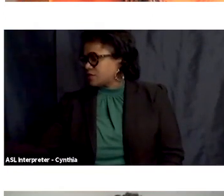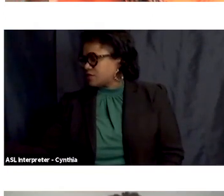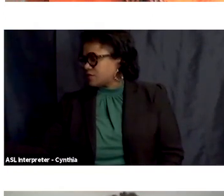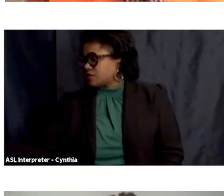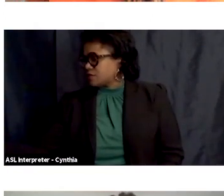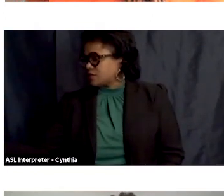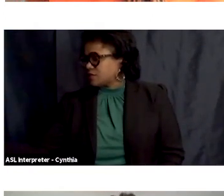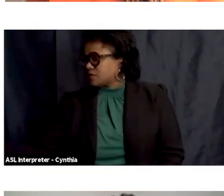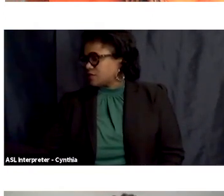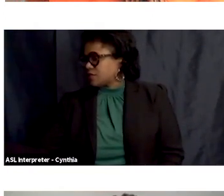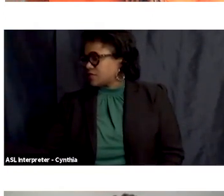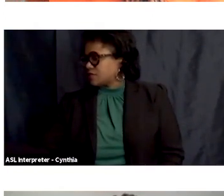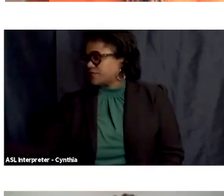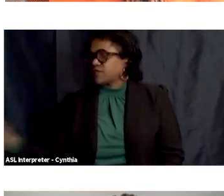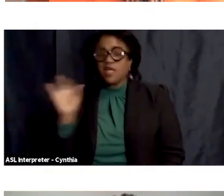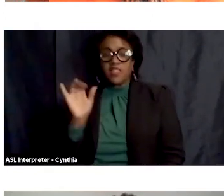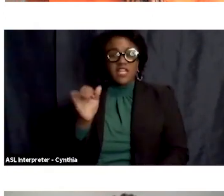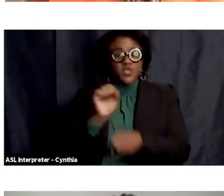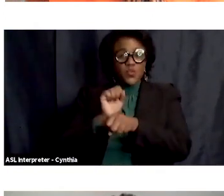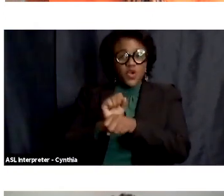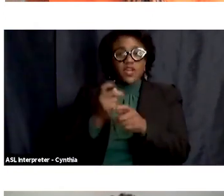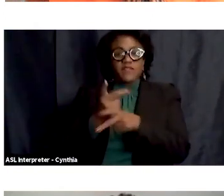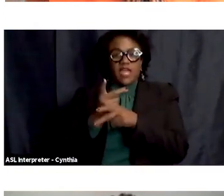work of healers who were showing up for them.